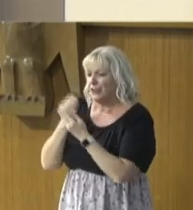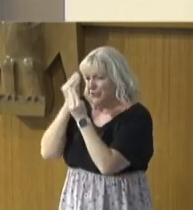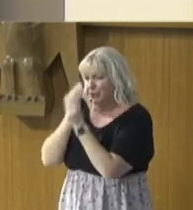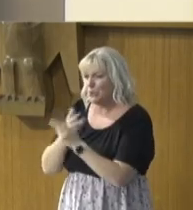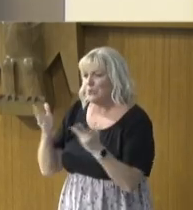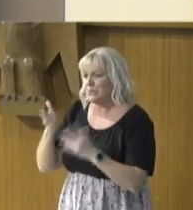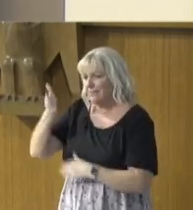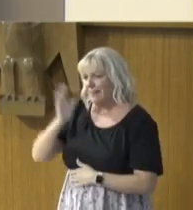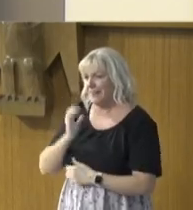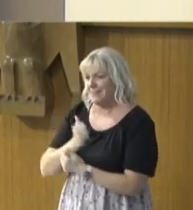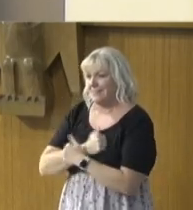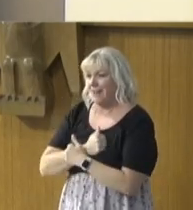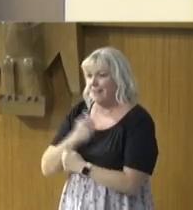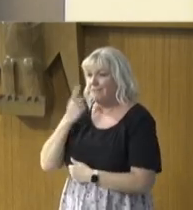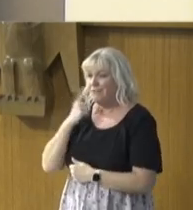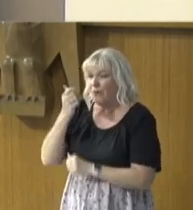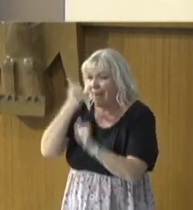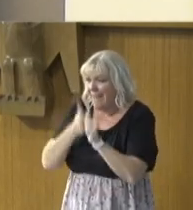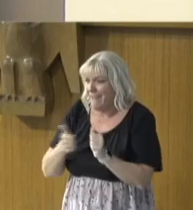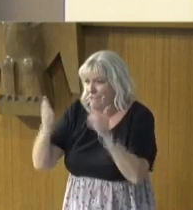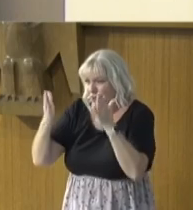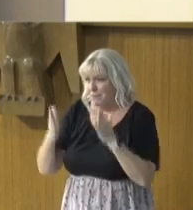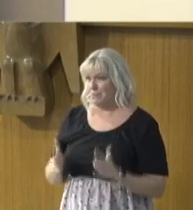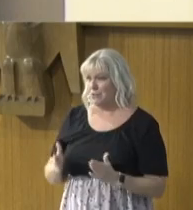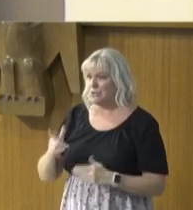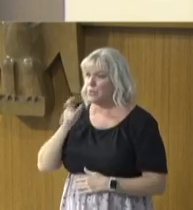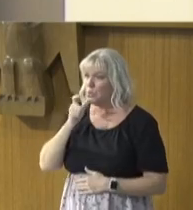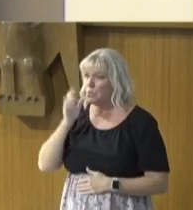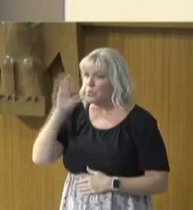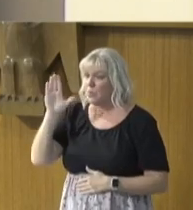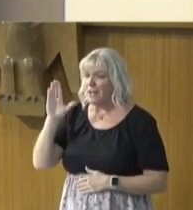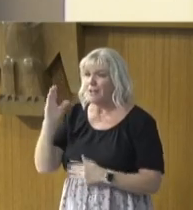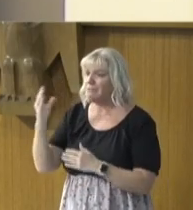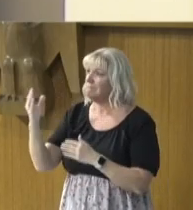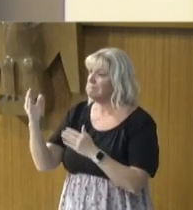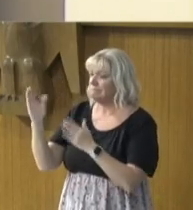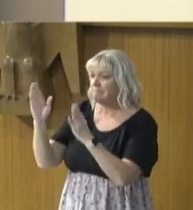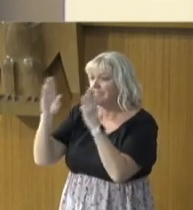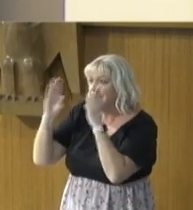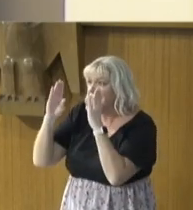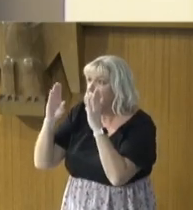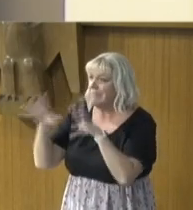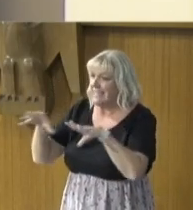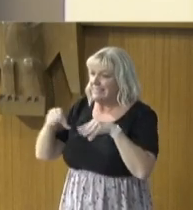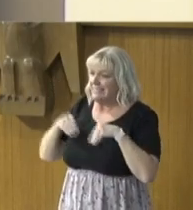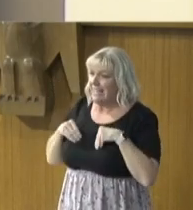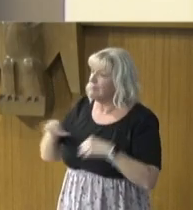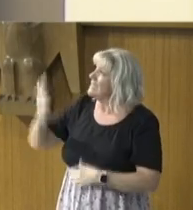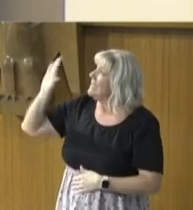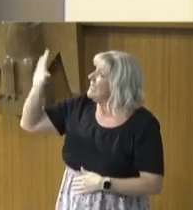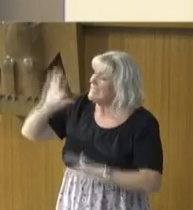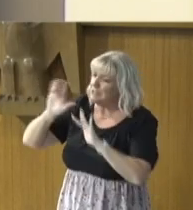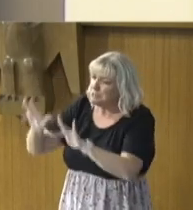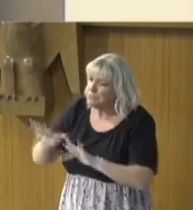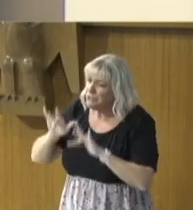to anyone and everyone who will accept such audacious mercy,